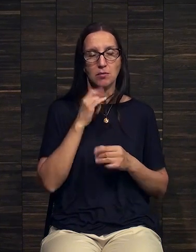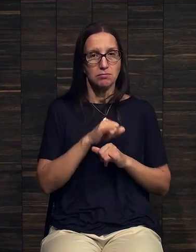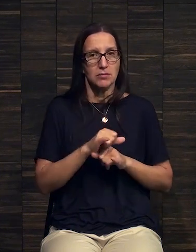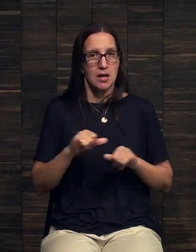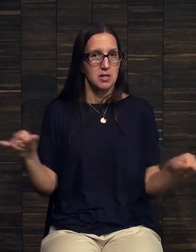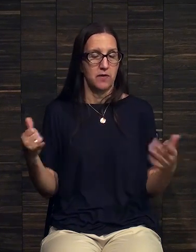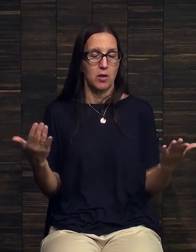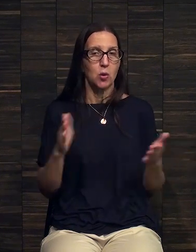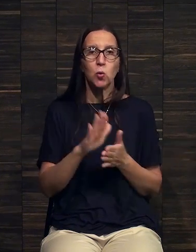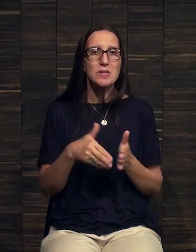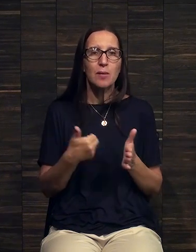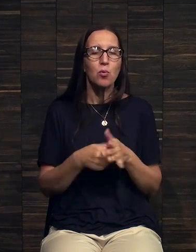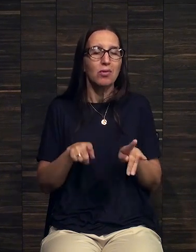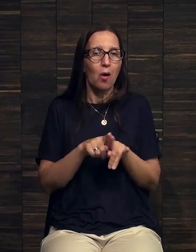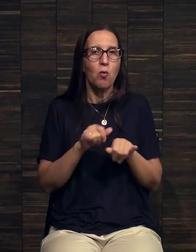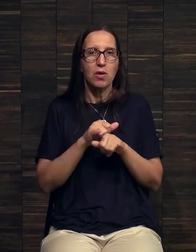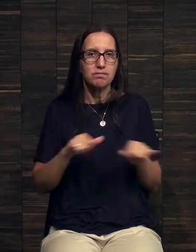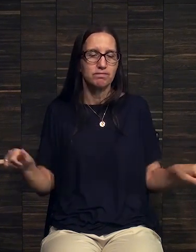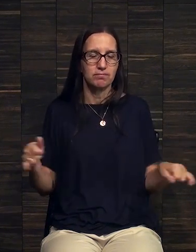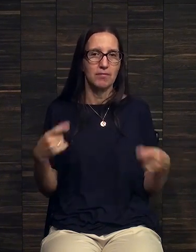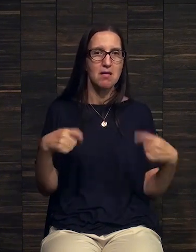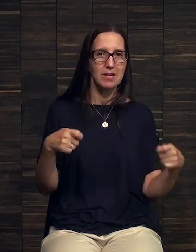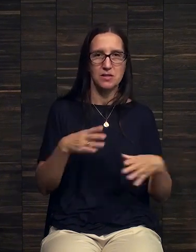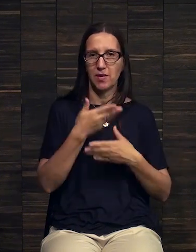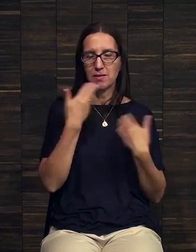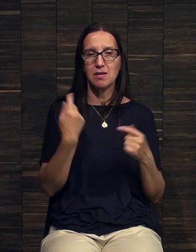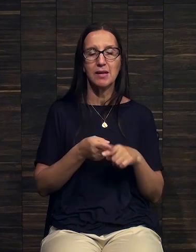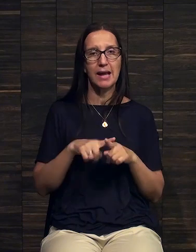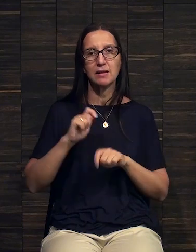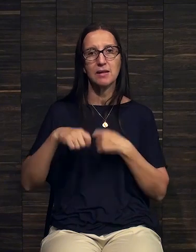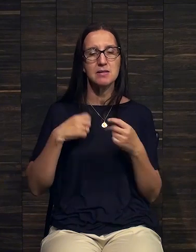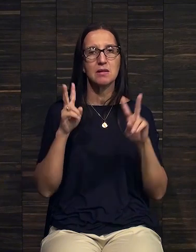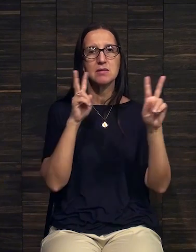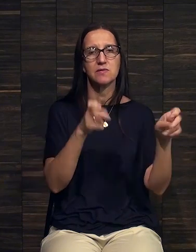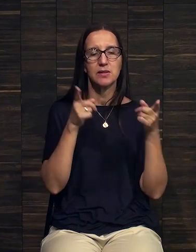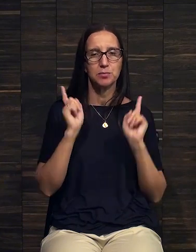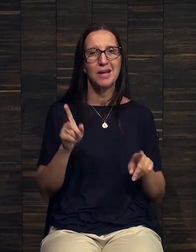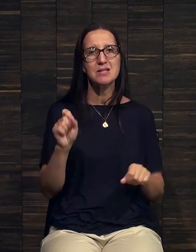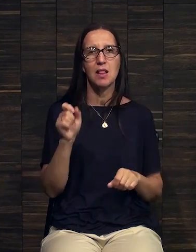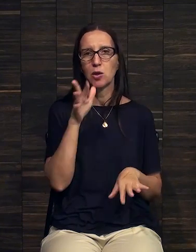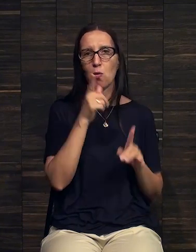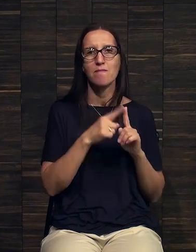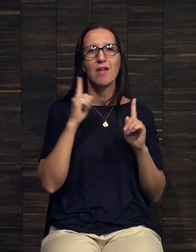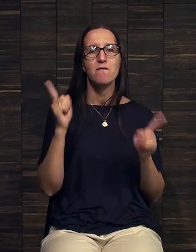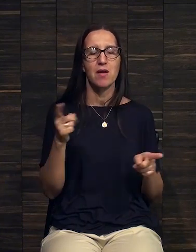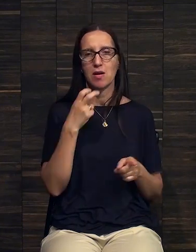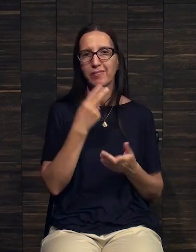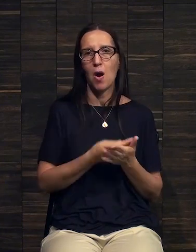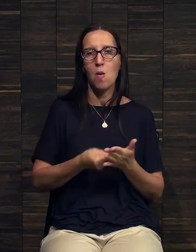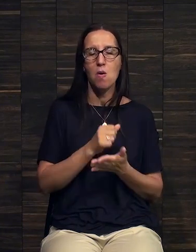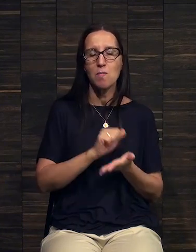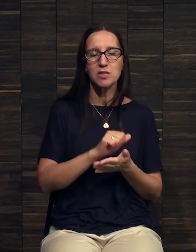is they reach their climax, and so this is a gold age of